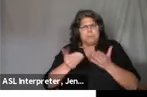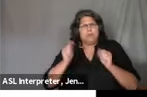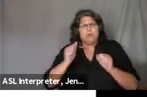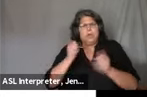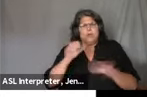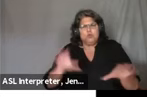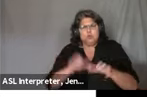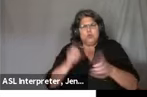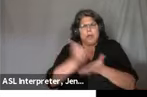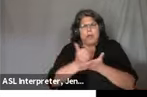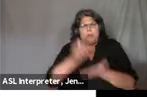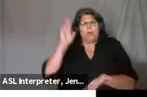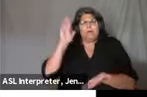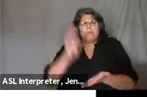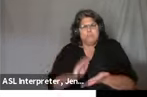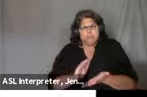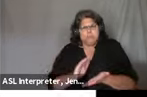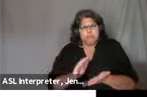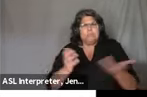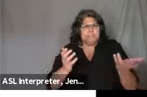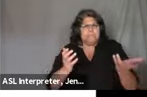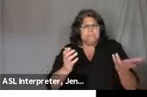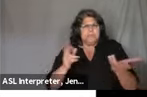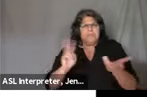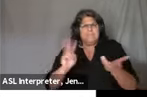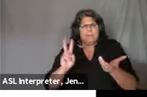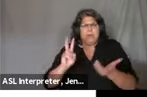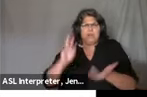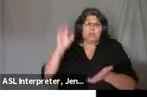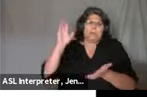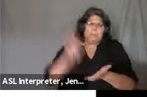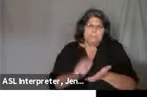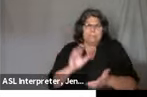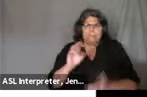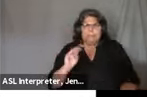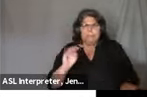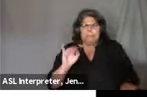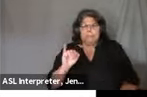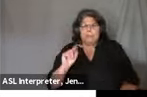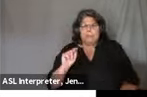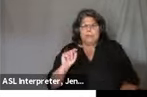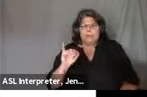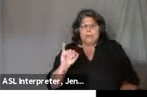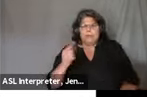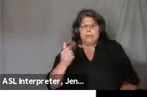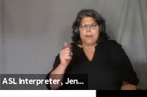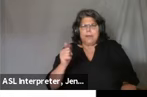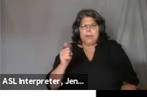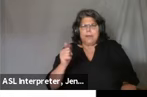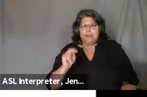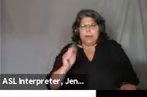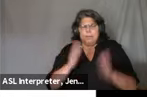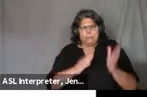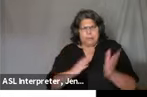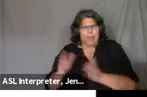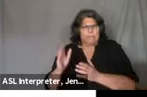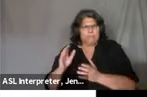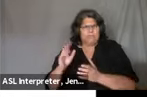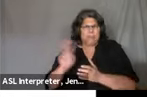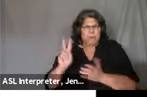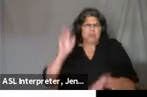a vibration mitigation plan. And in that, there are standards identified